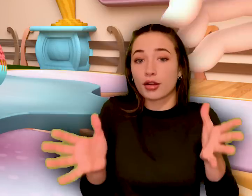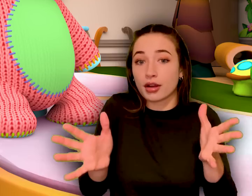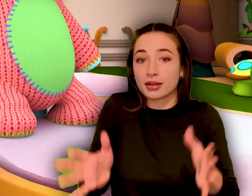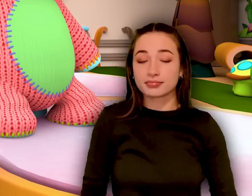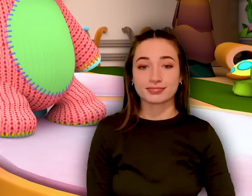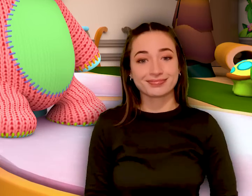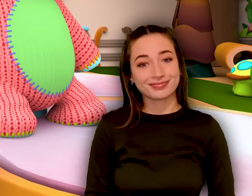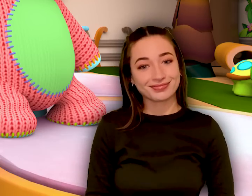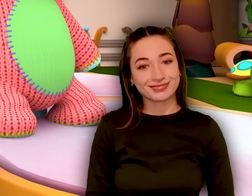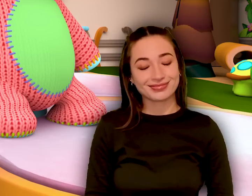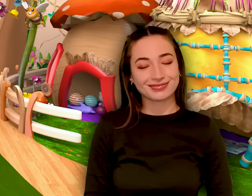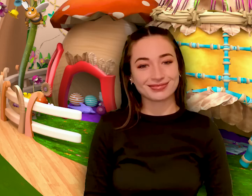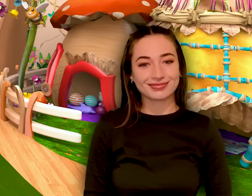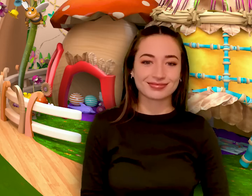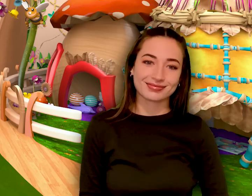everything's all